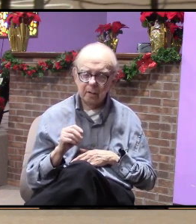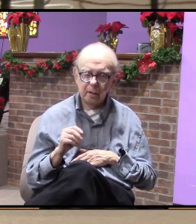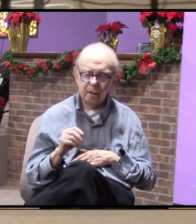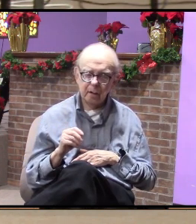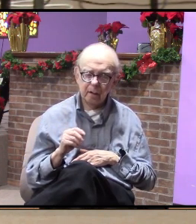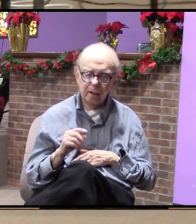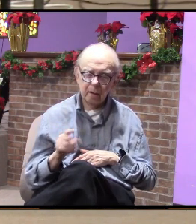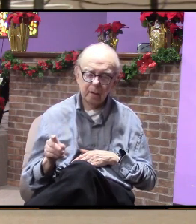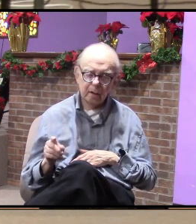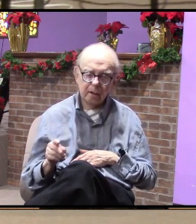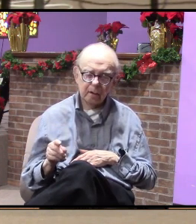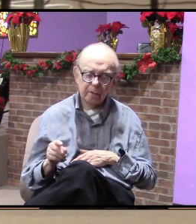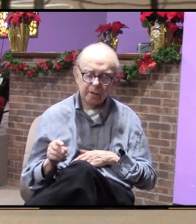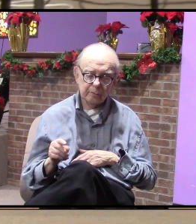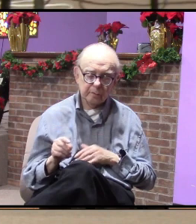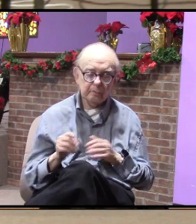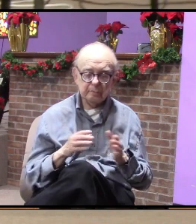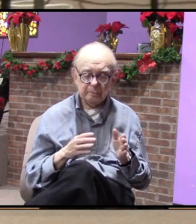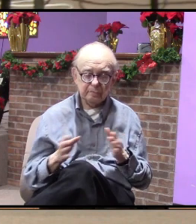They were intentional.